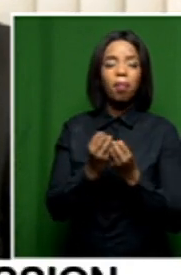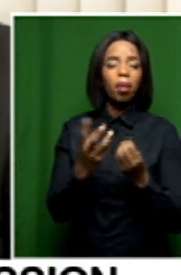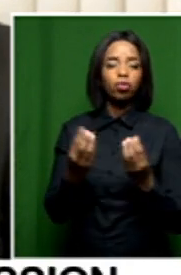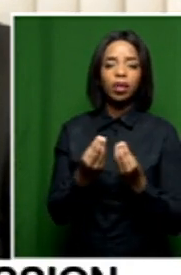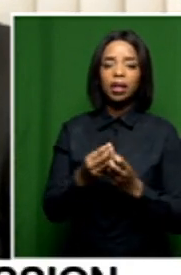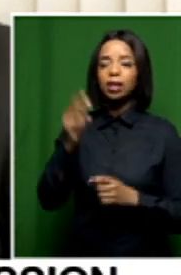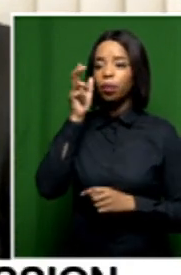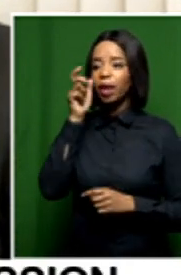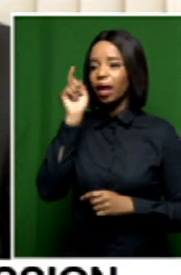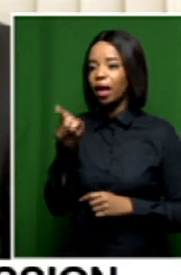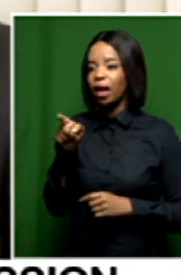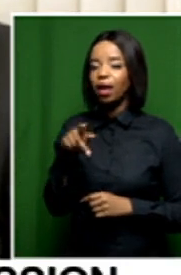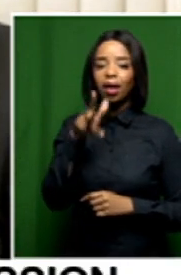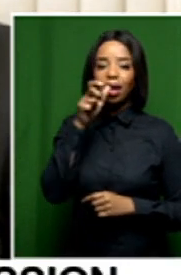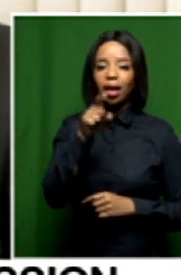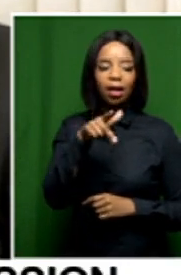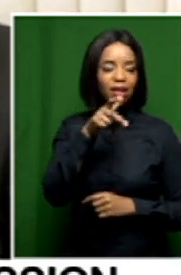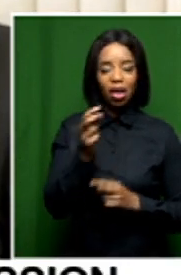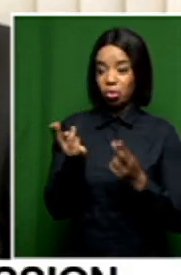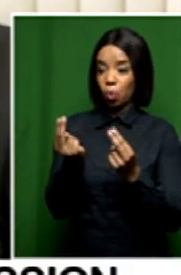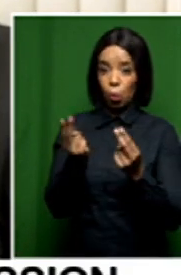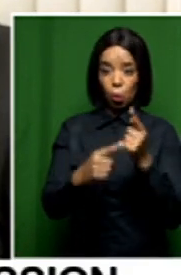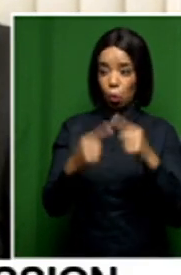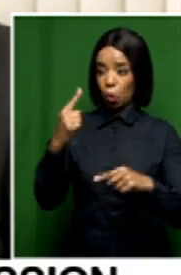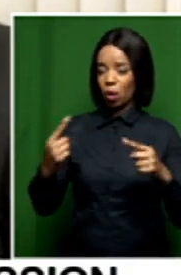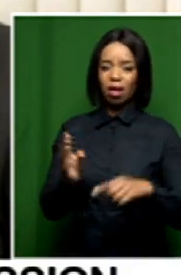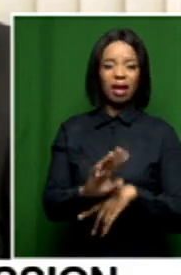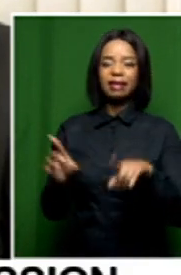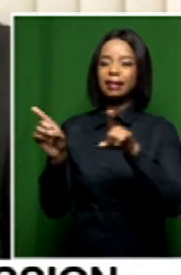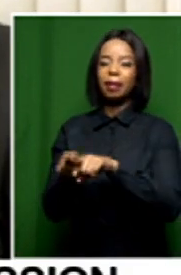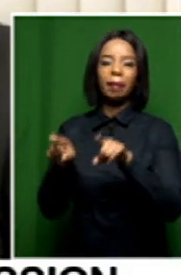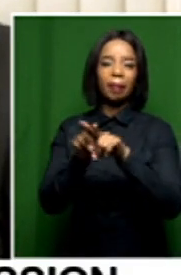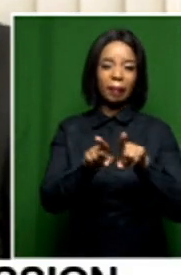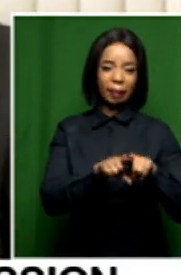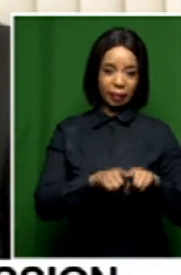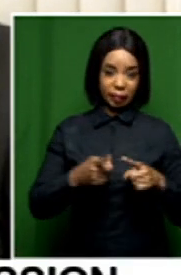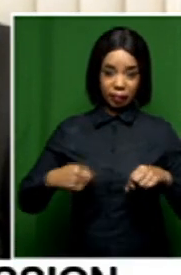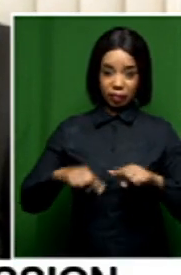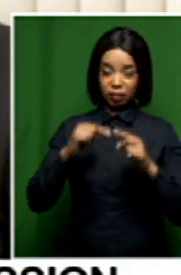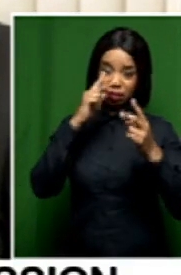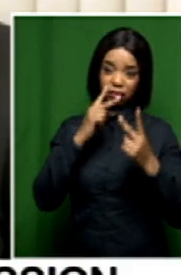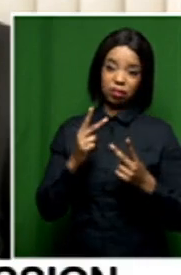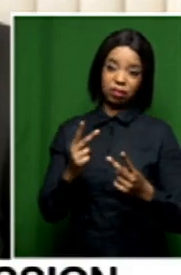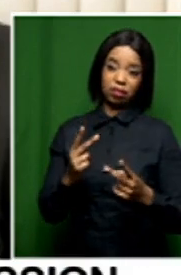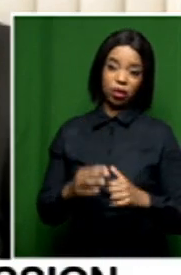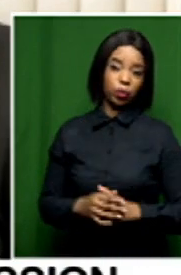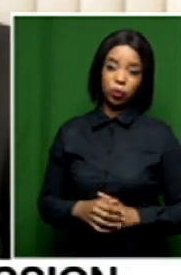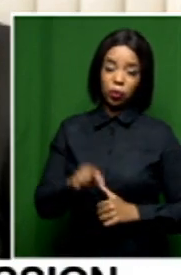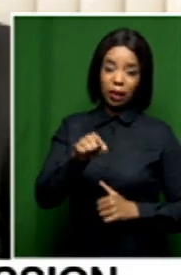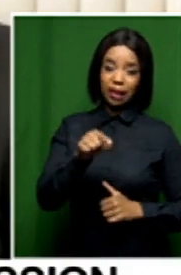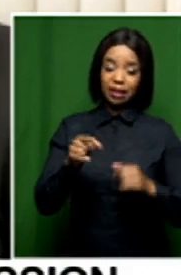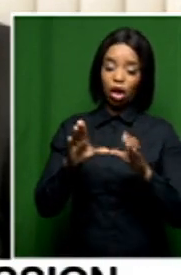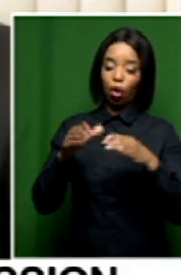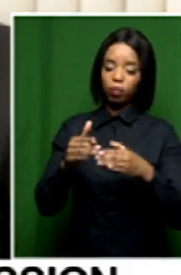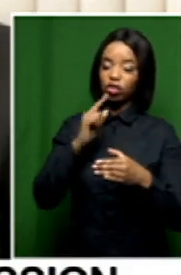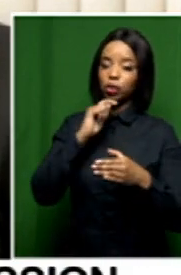new. So just looking at that and looking at the cost of this particular commission. And it's one of